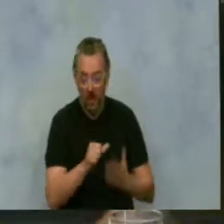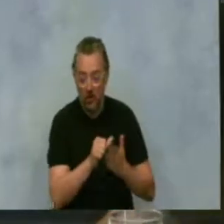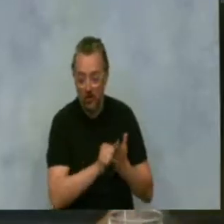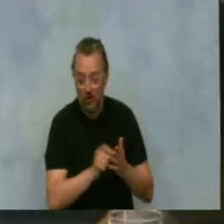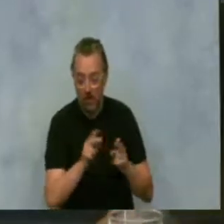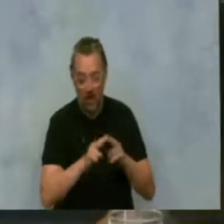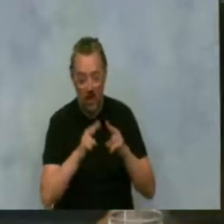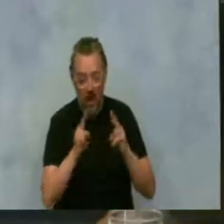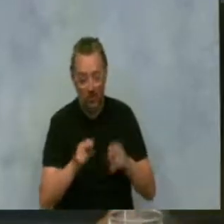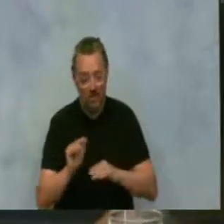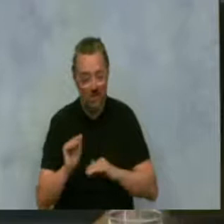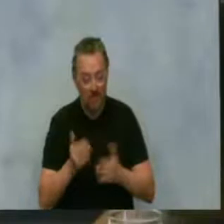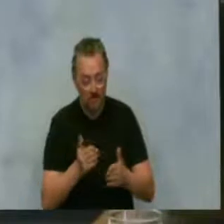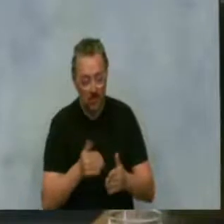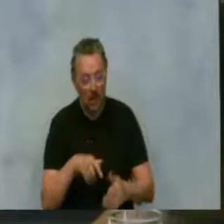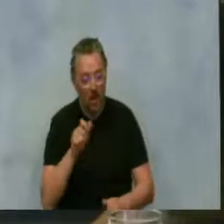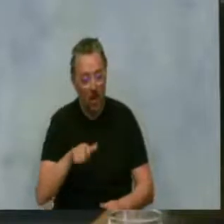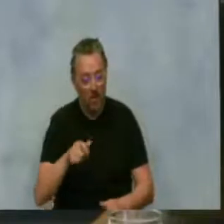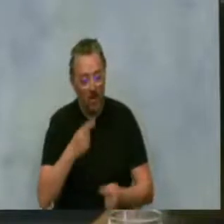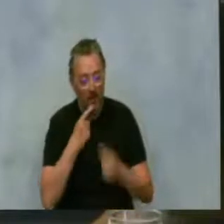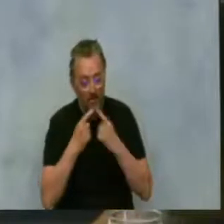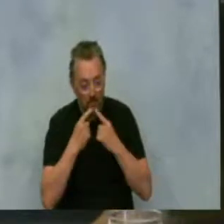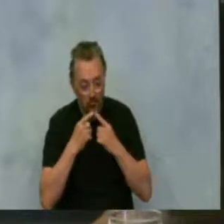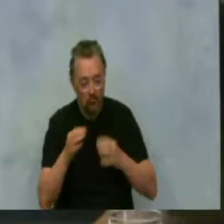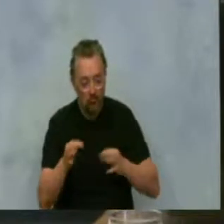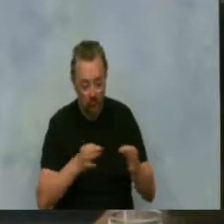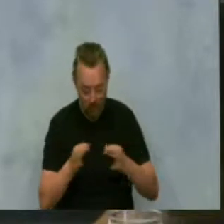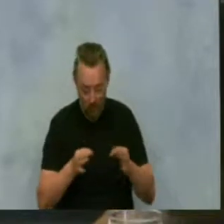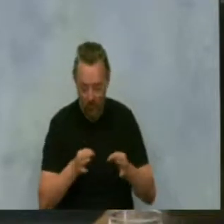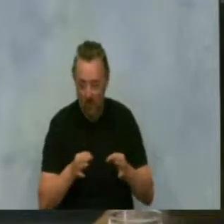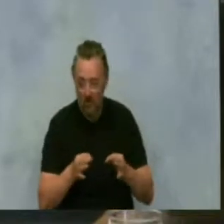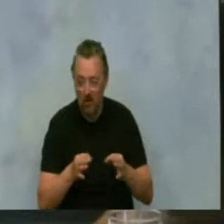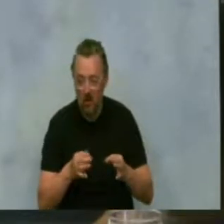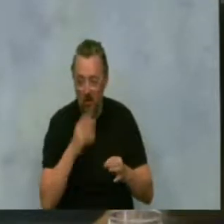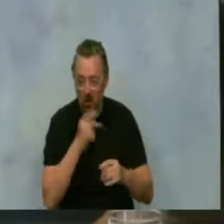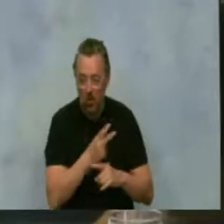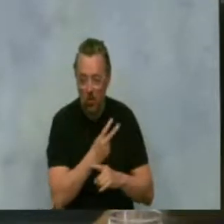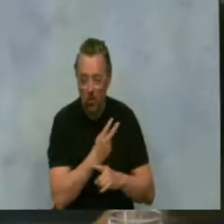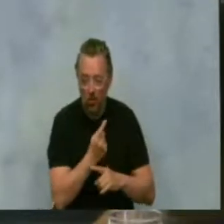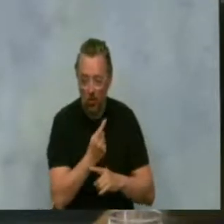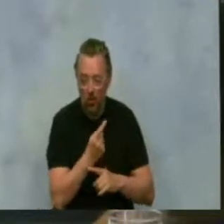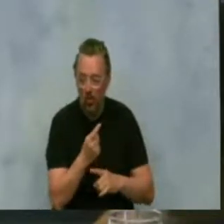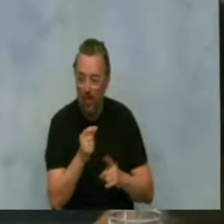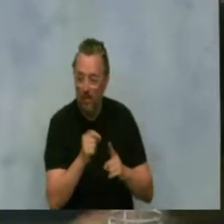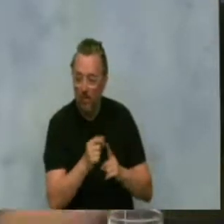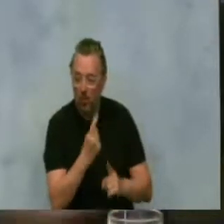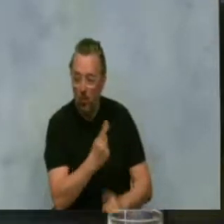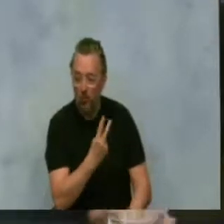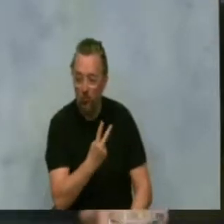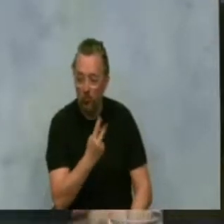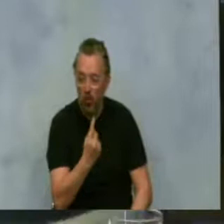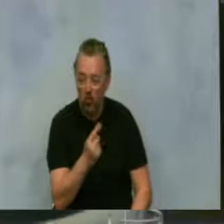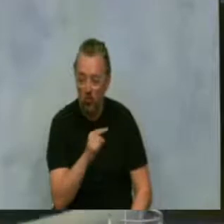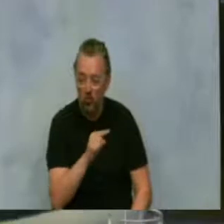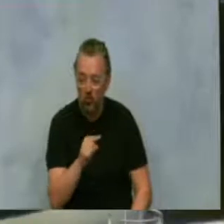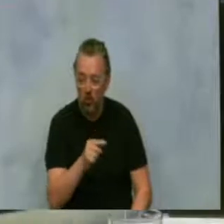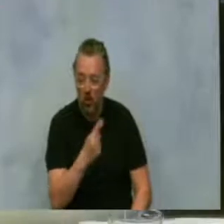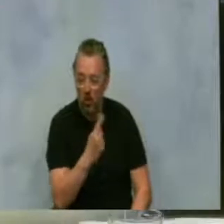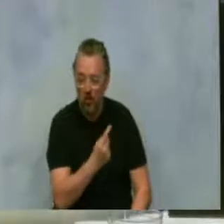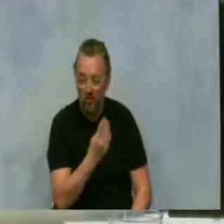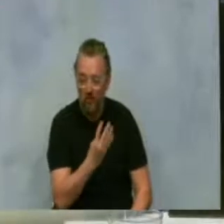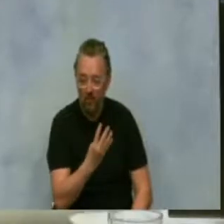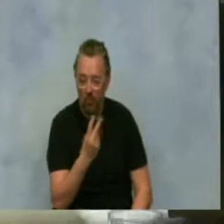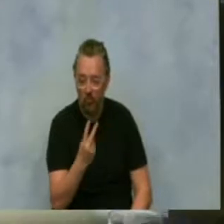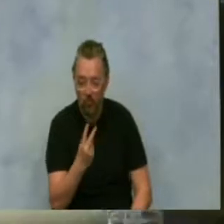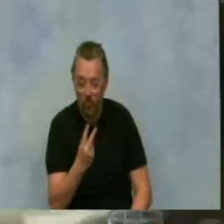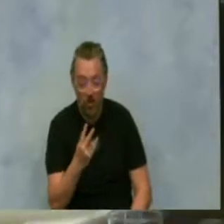Housing Services Customer Information Strategy Annual Review 21 to 22, and that's pages 121 to 142. But